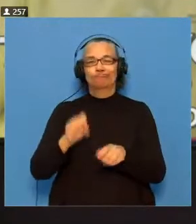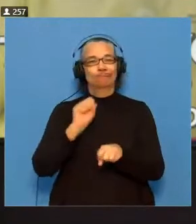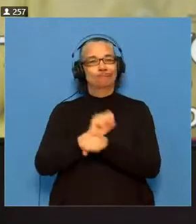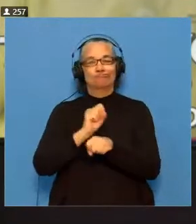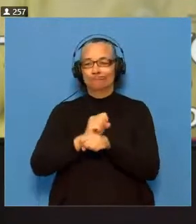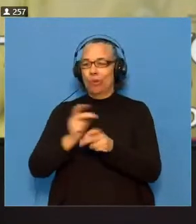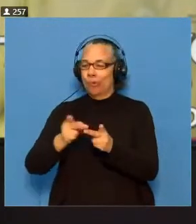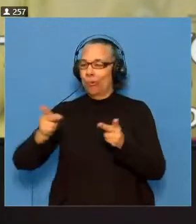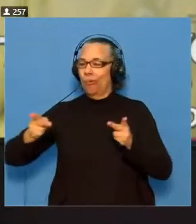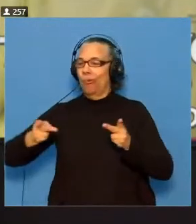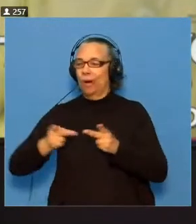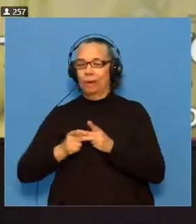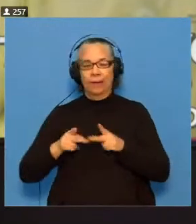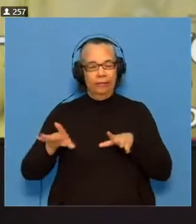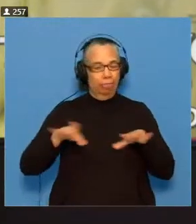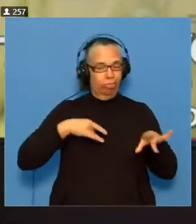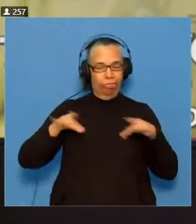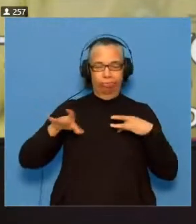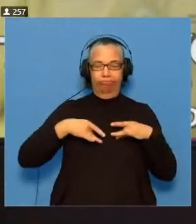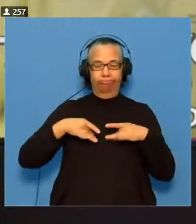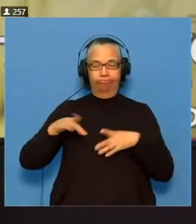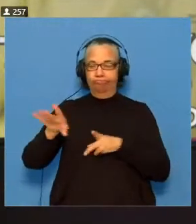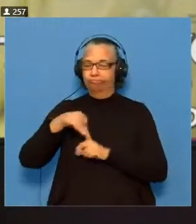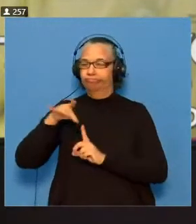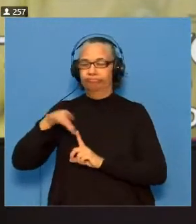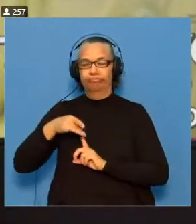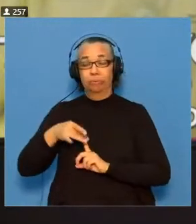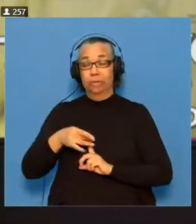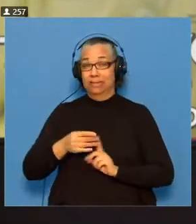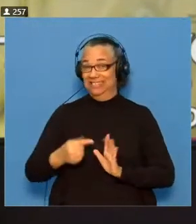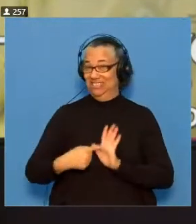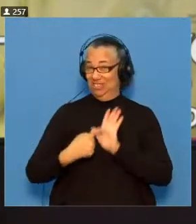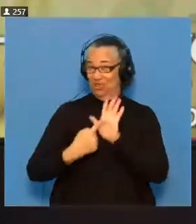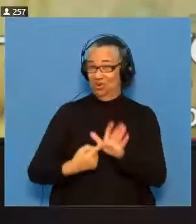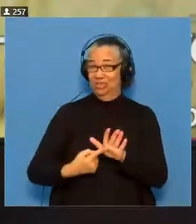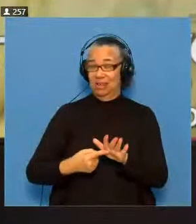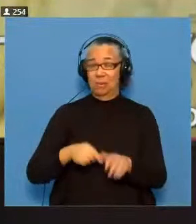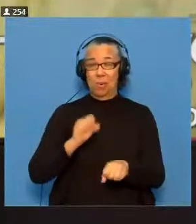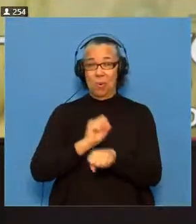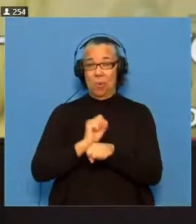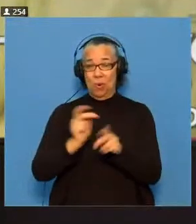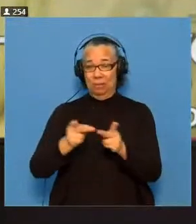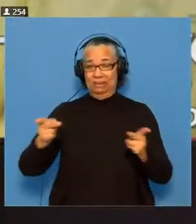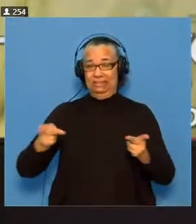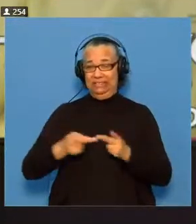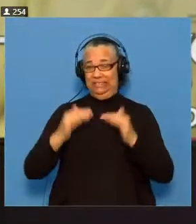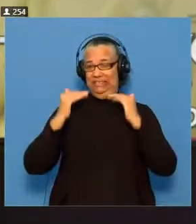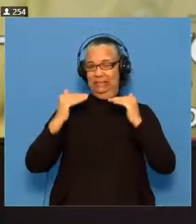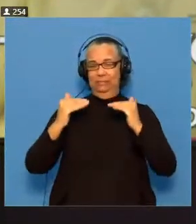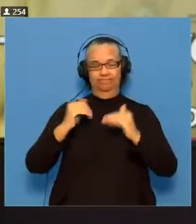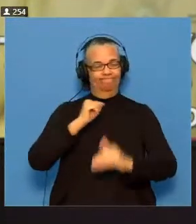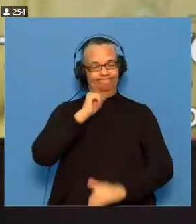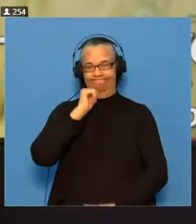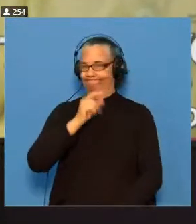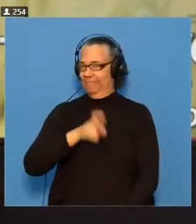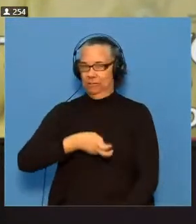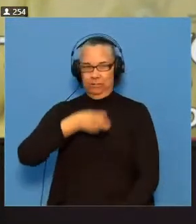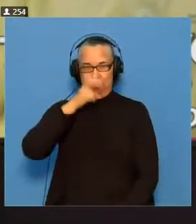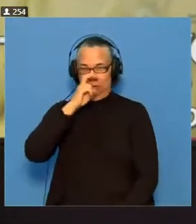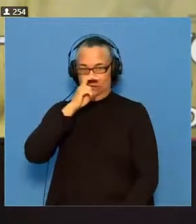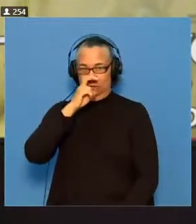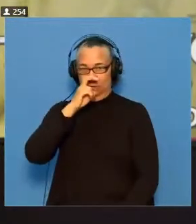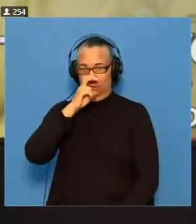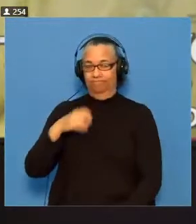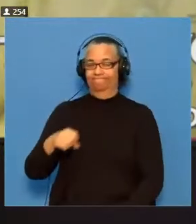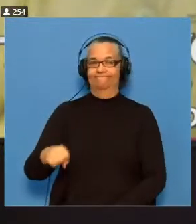outbreaks and transmission. This reveals that workplace standards are often not rigorous enough as employees